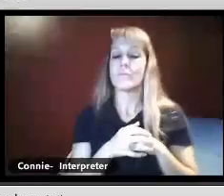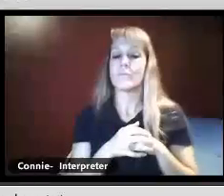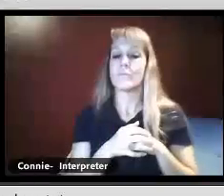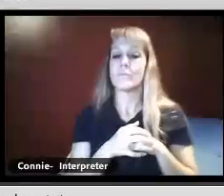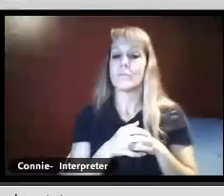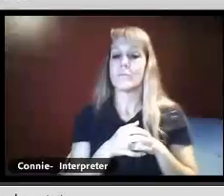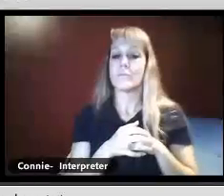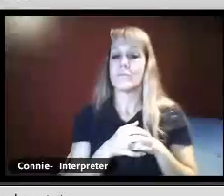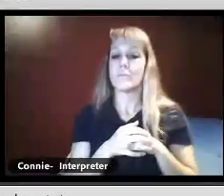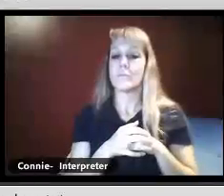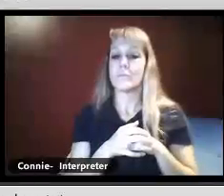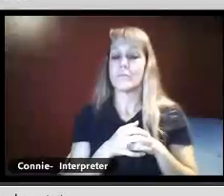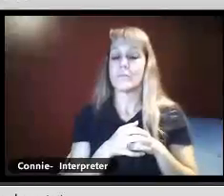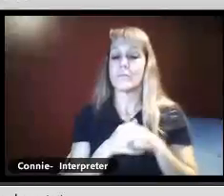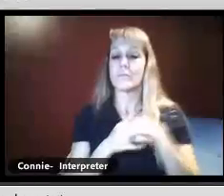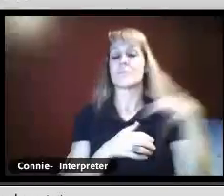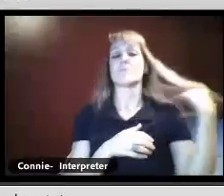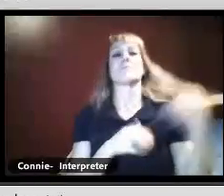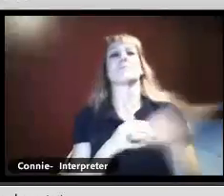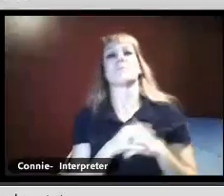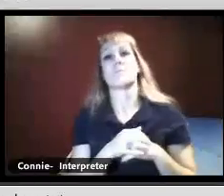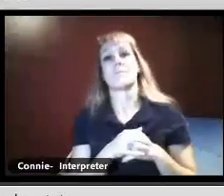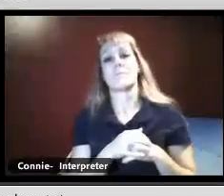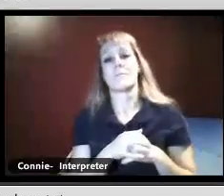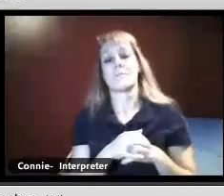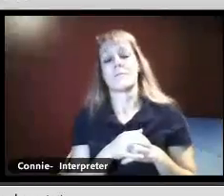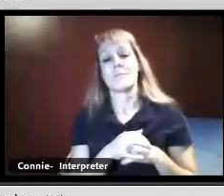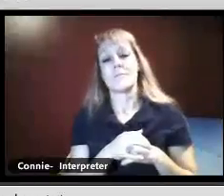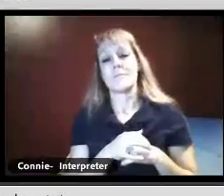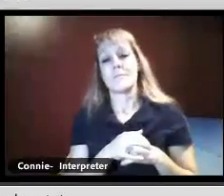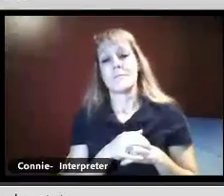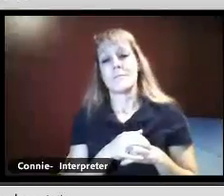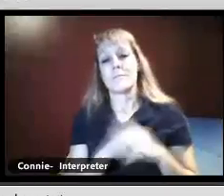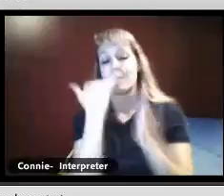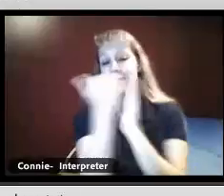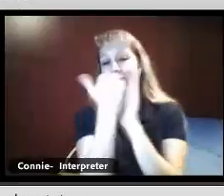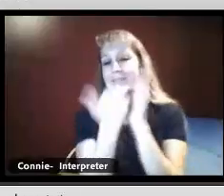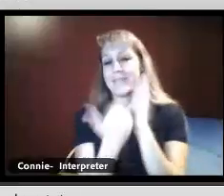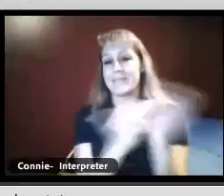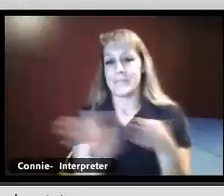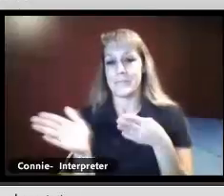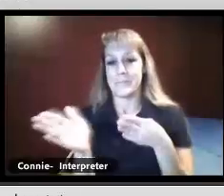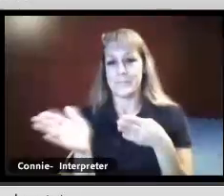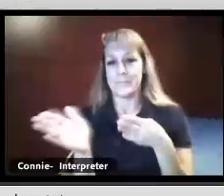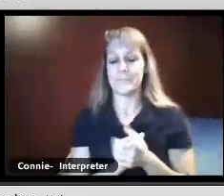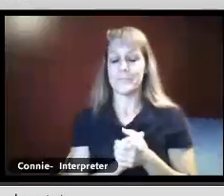fortunately if these are alphabetized, which is very convenient, lesson plans.